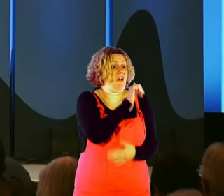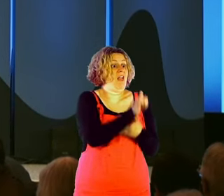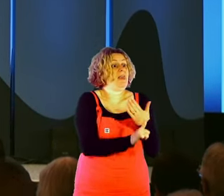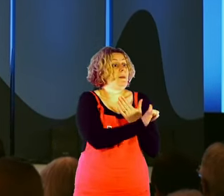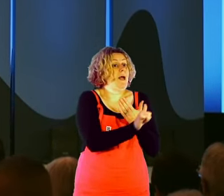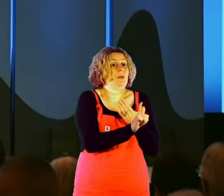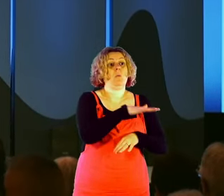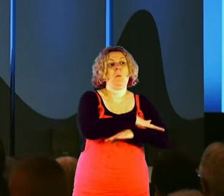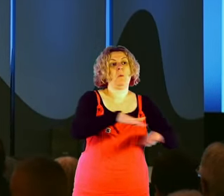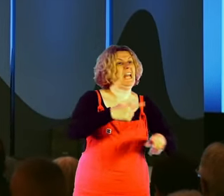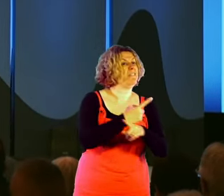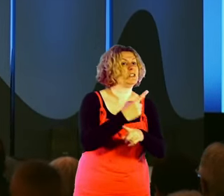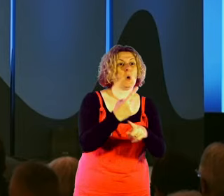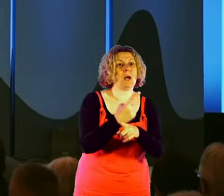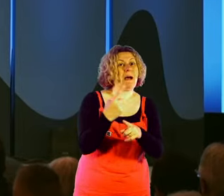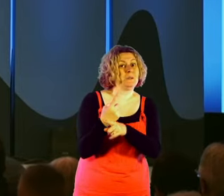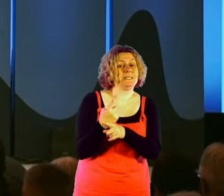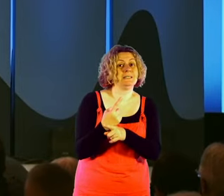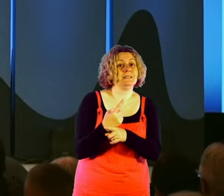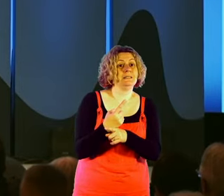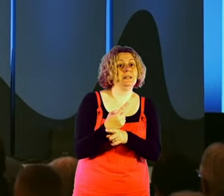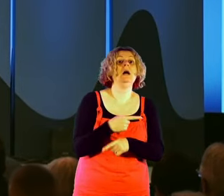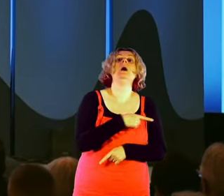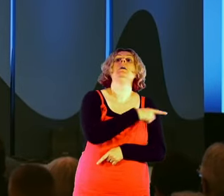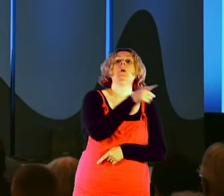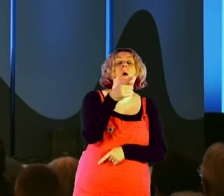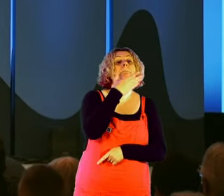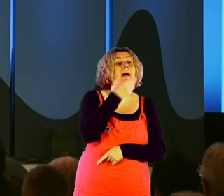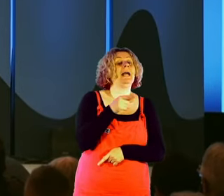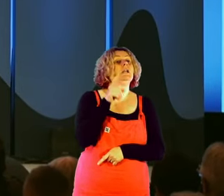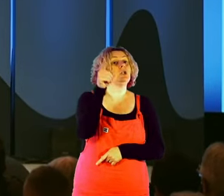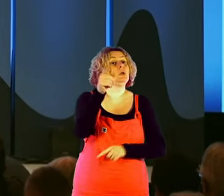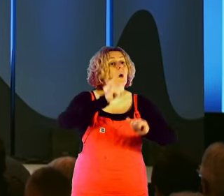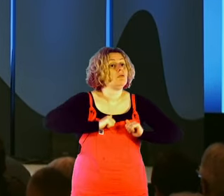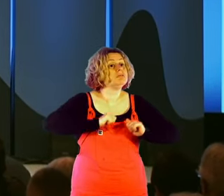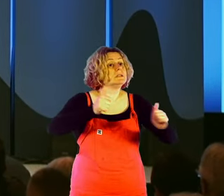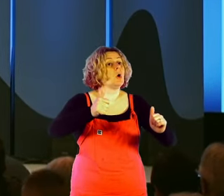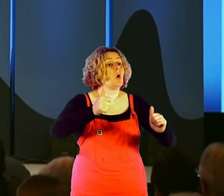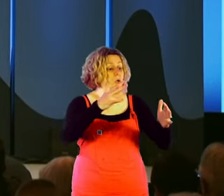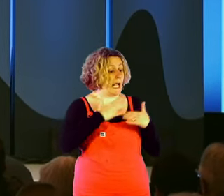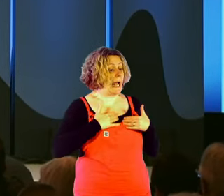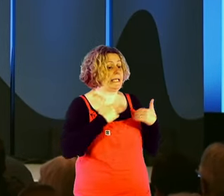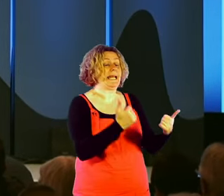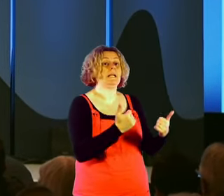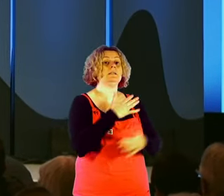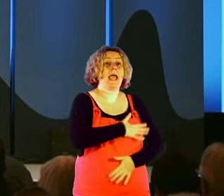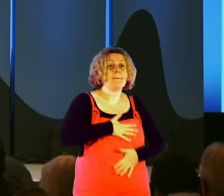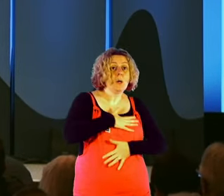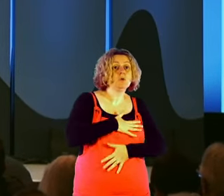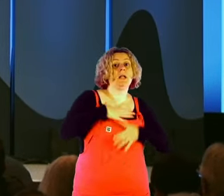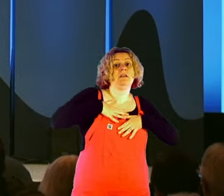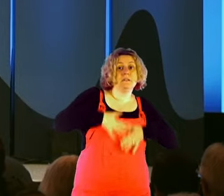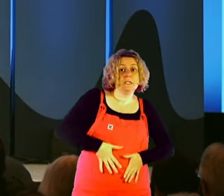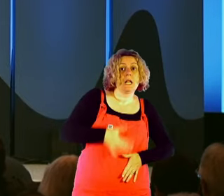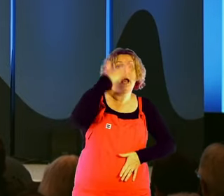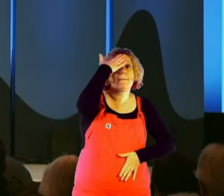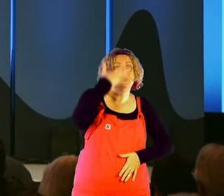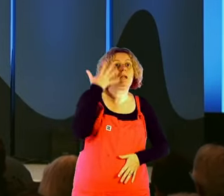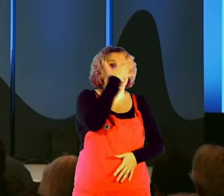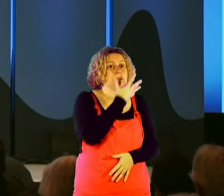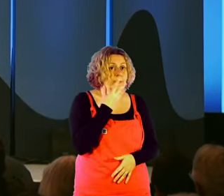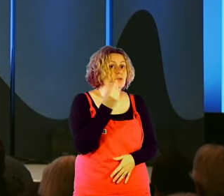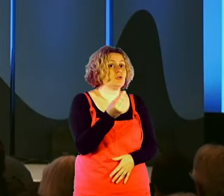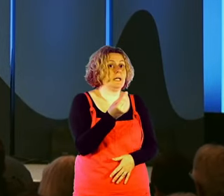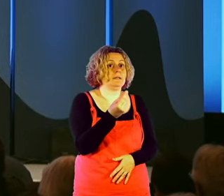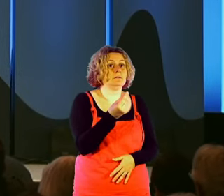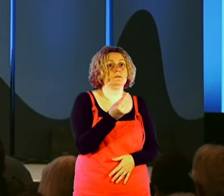that men, you are healed from that too. You are restored physically and emotionally and mentally and spiritually. So I